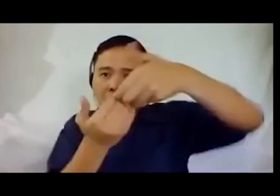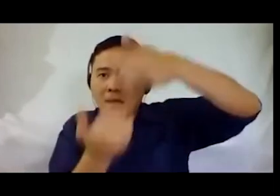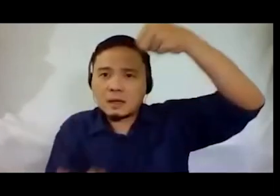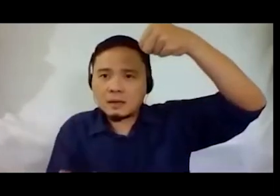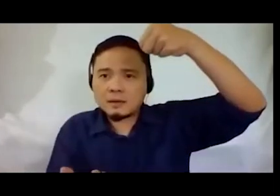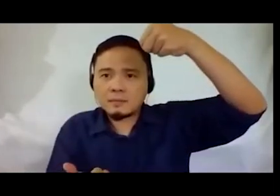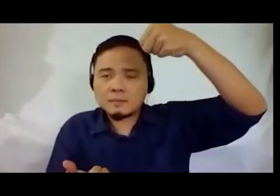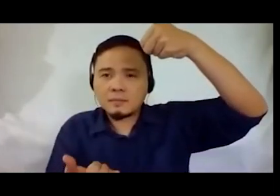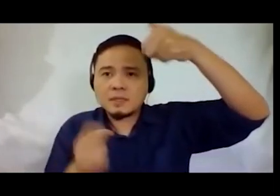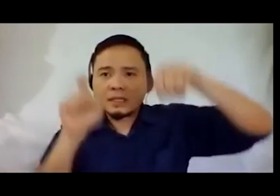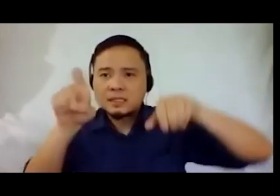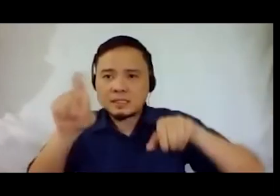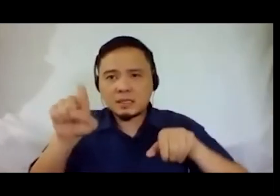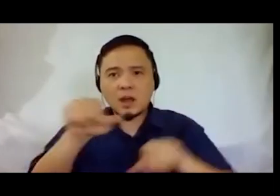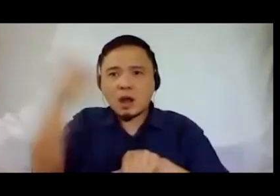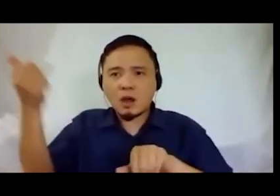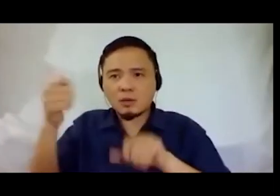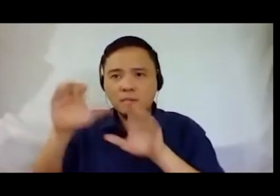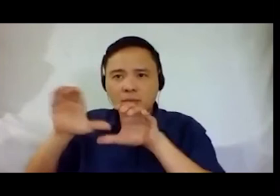Has to be put in a different place.